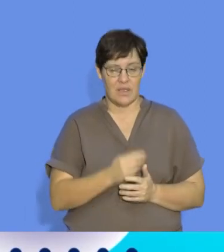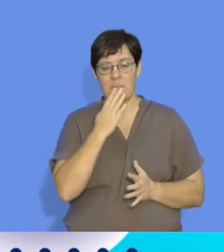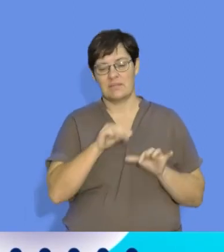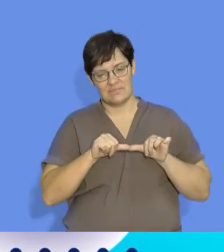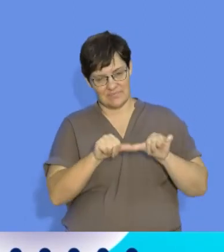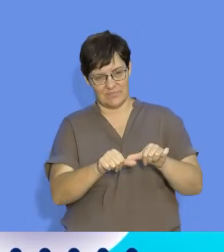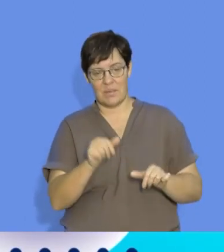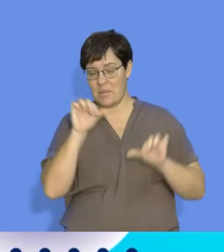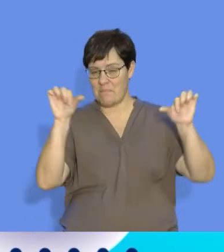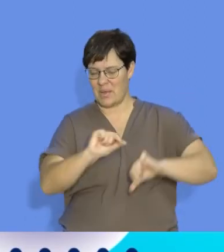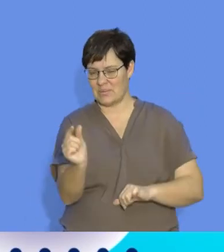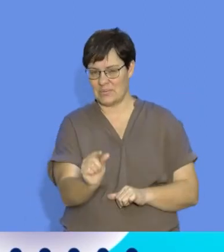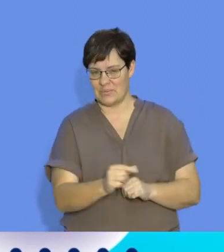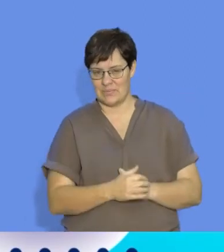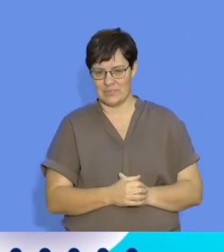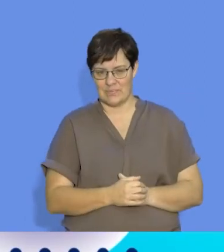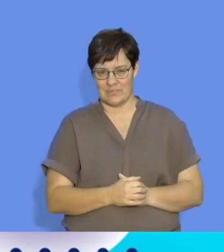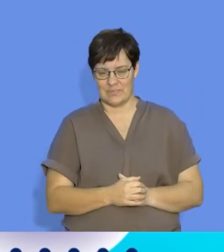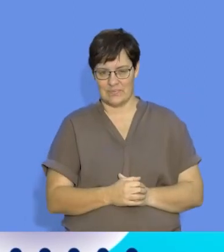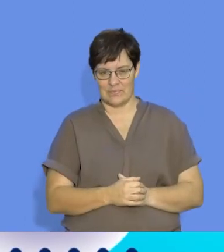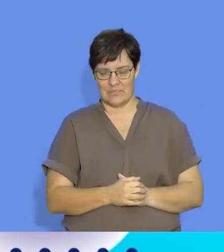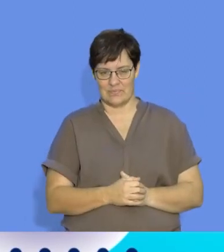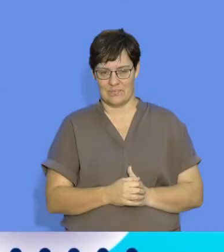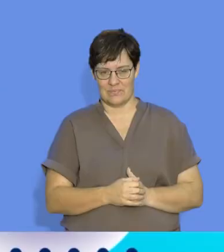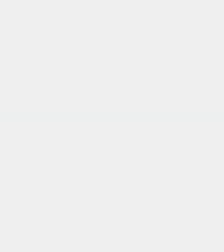to do with them. Please stay tuned. I'll be back just now.